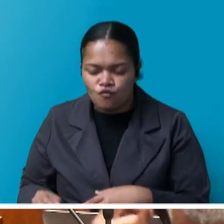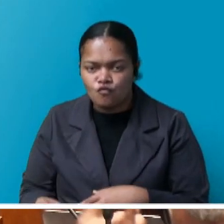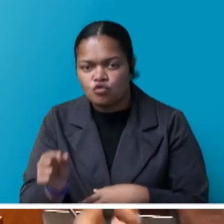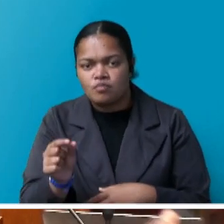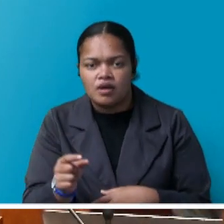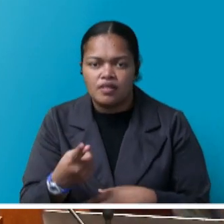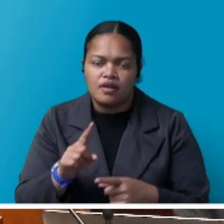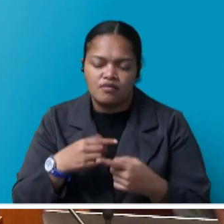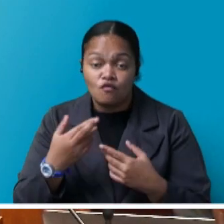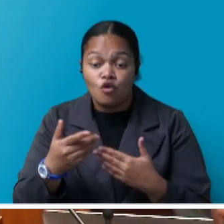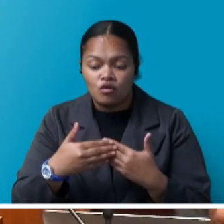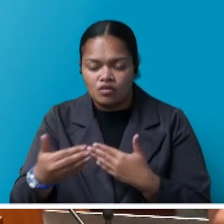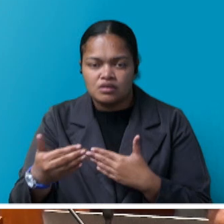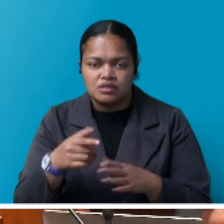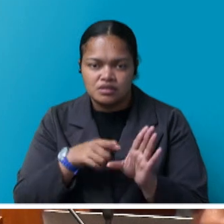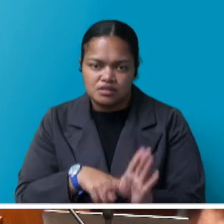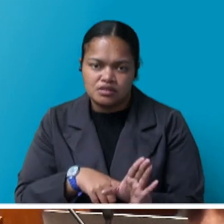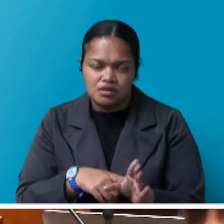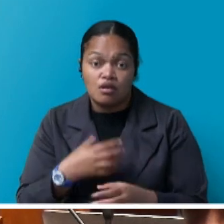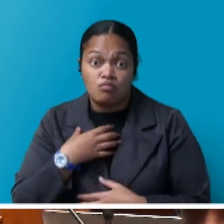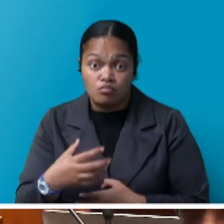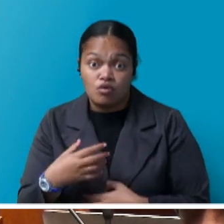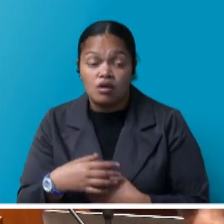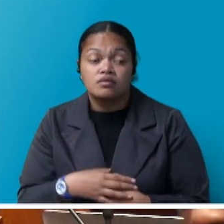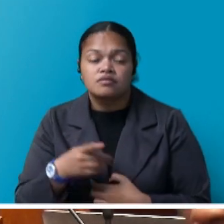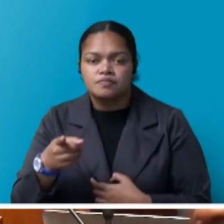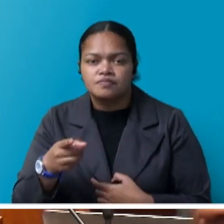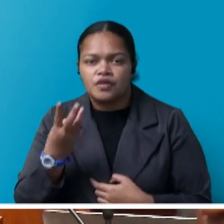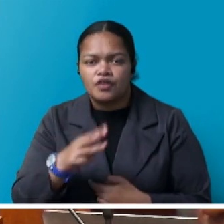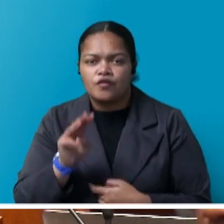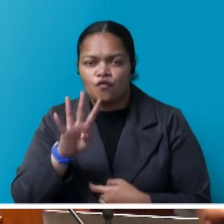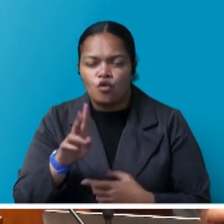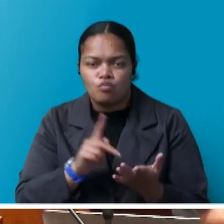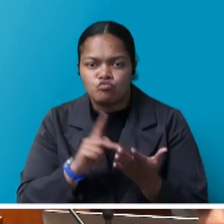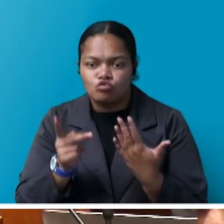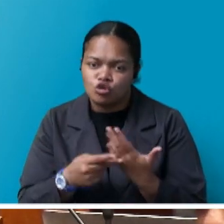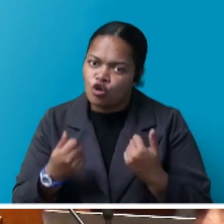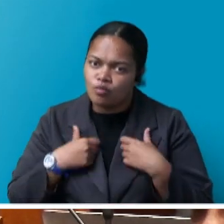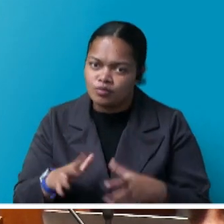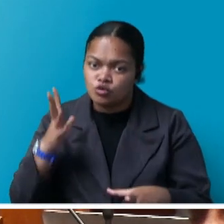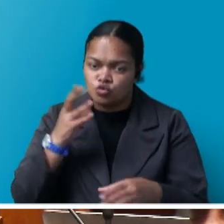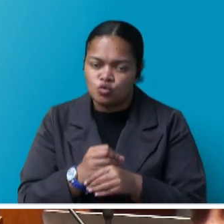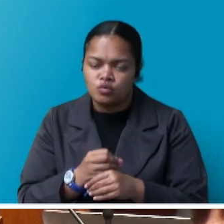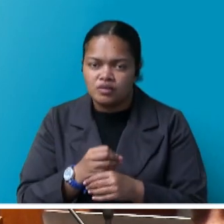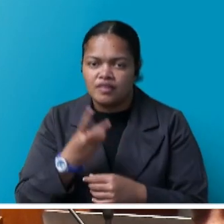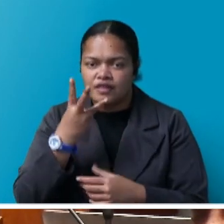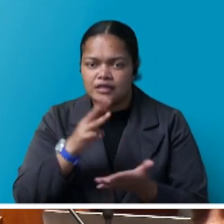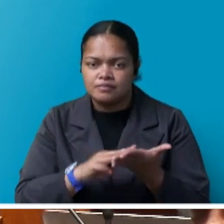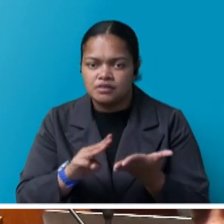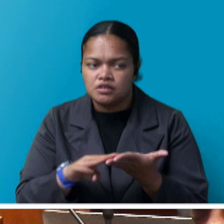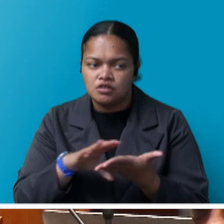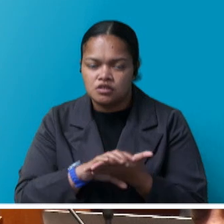current financial year. Furthermore, the Ministry is also working on completing 34 projects with a total funding of $3 million in this